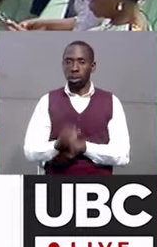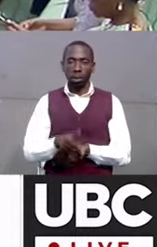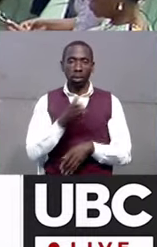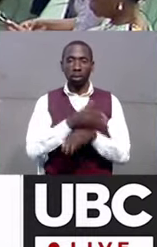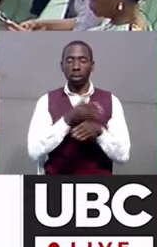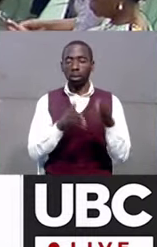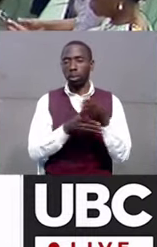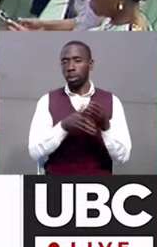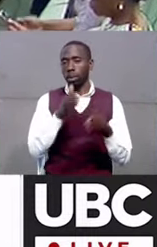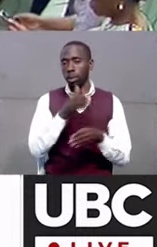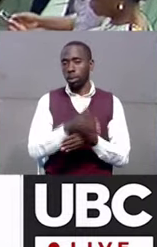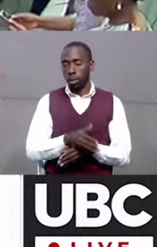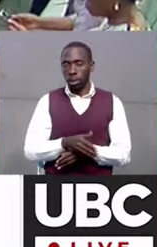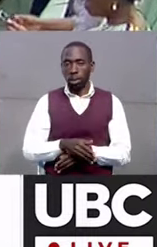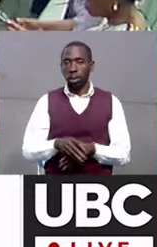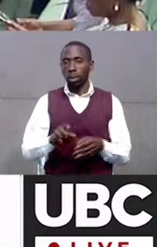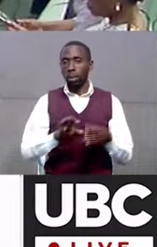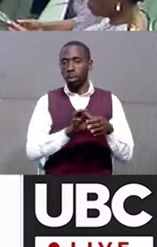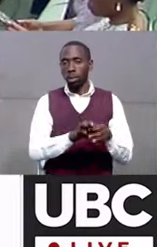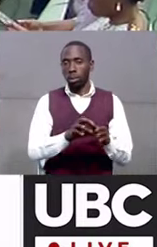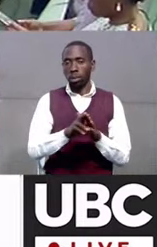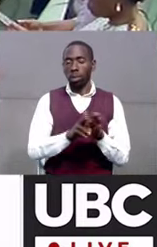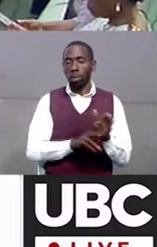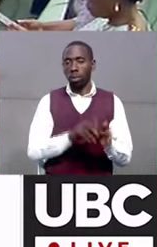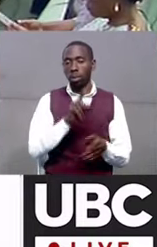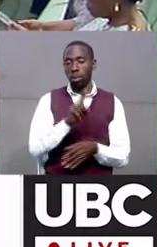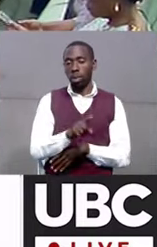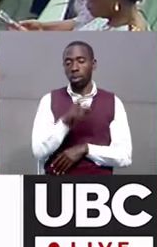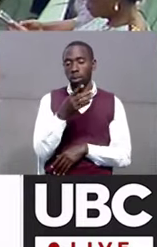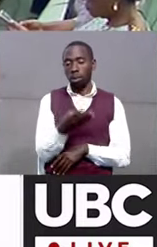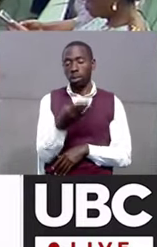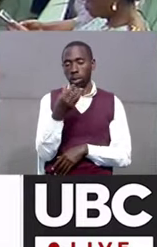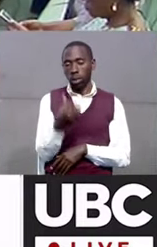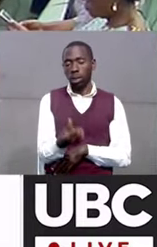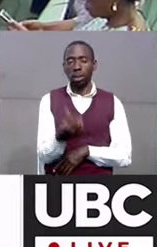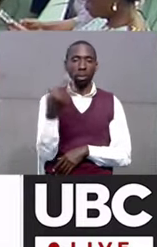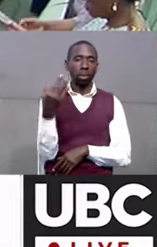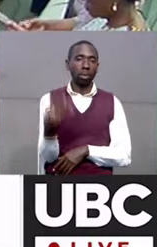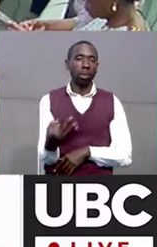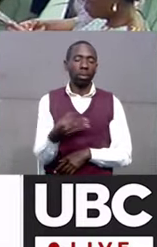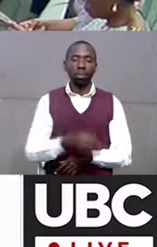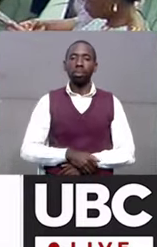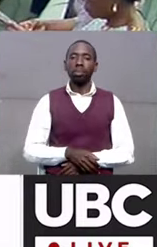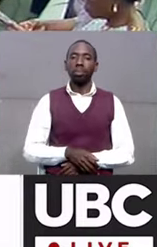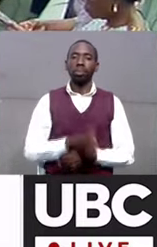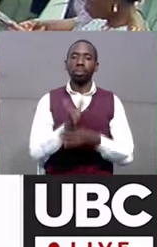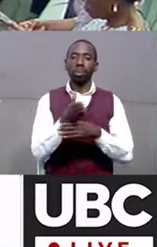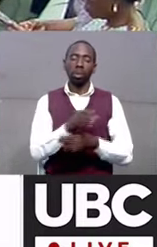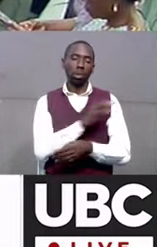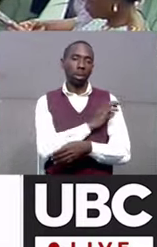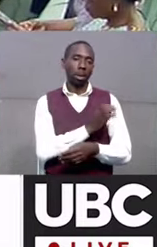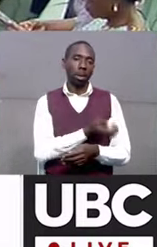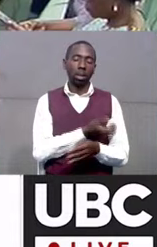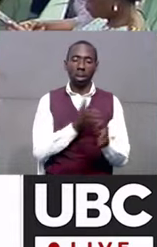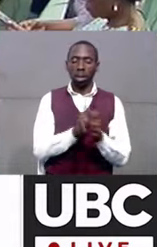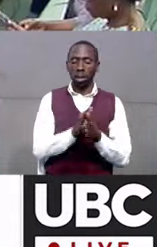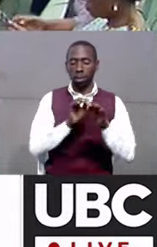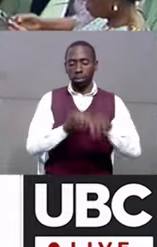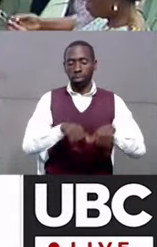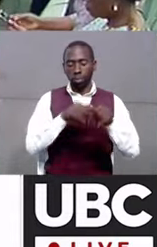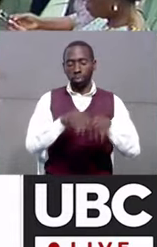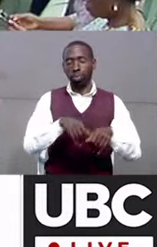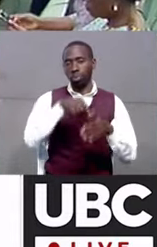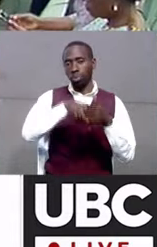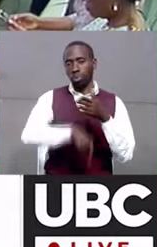Infrastructure, pursuant to Rule 1463. Ministry of Energy and Mineral Development.